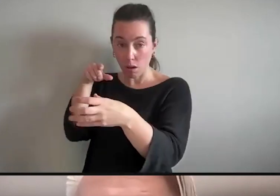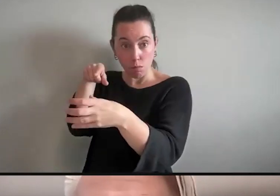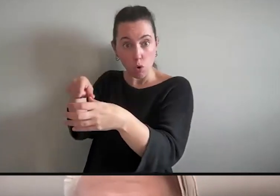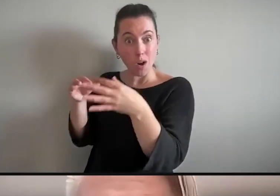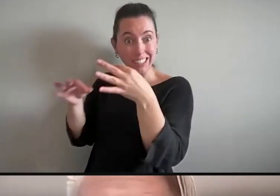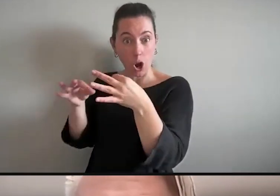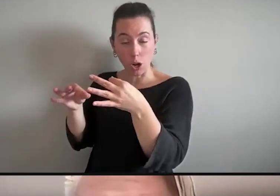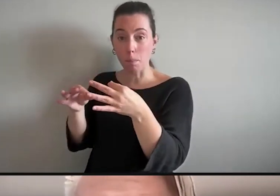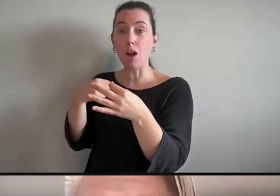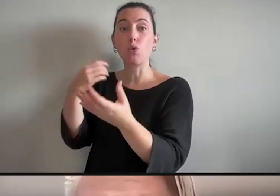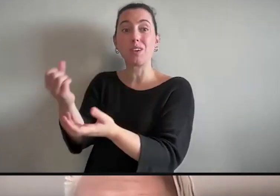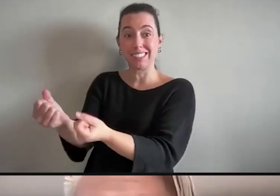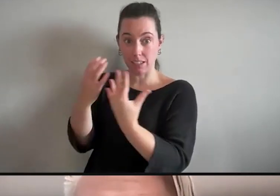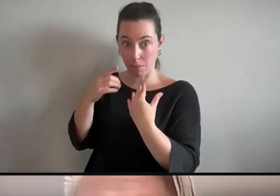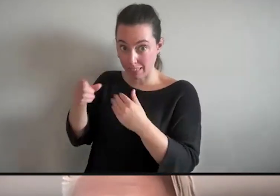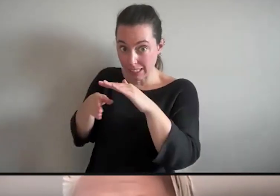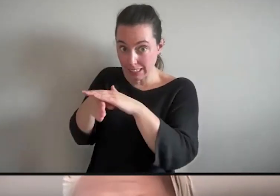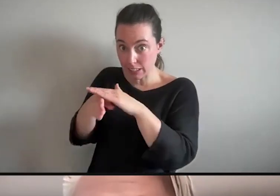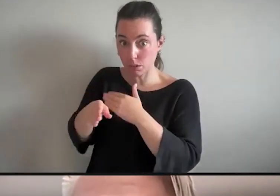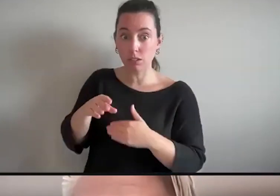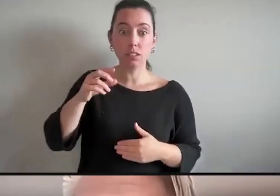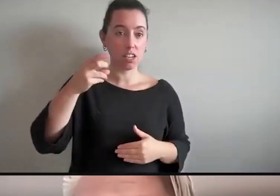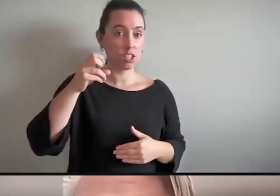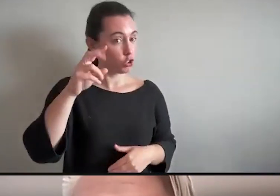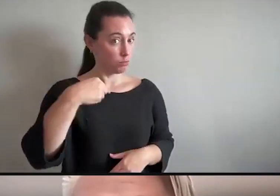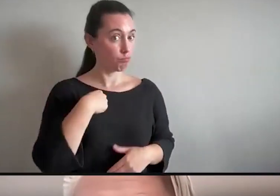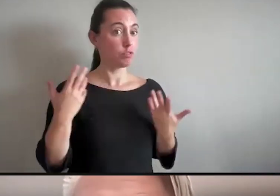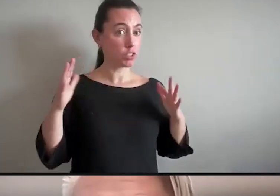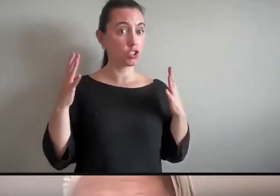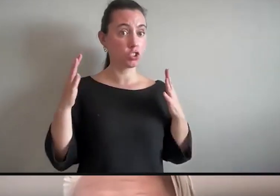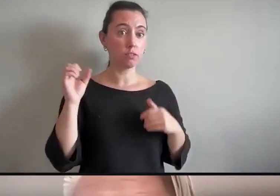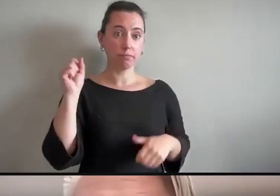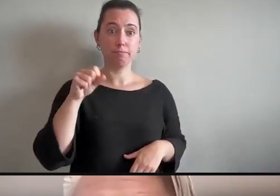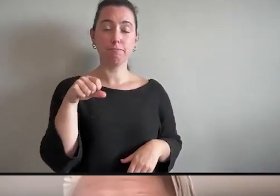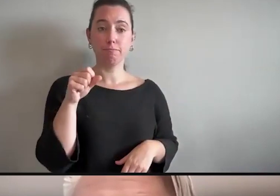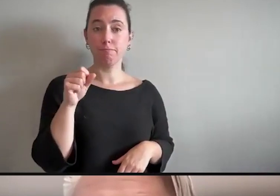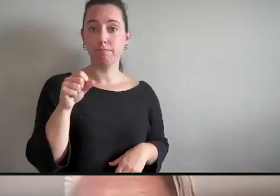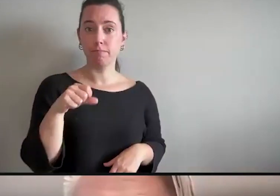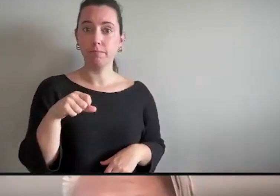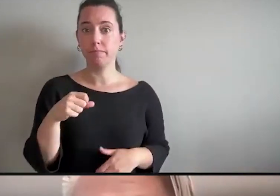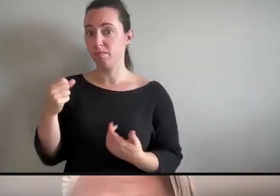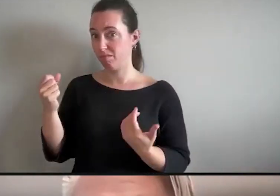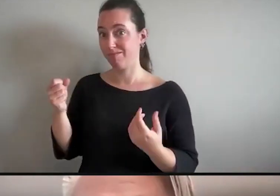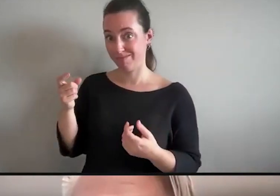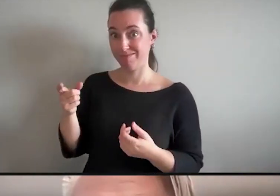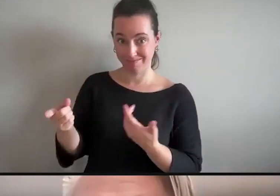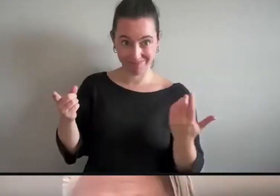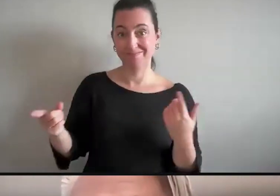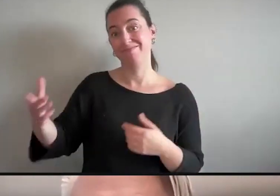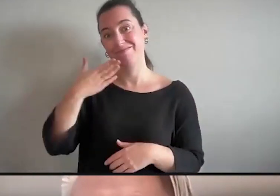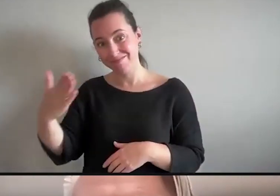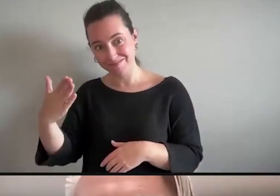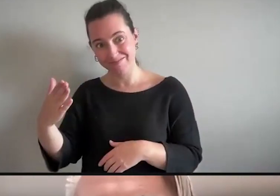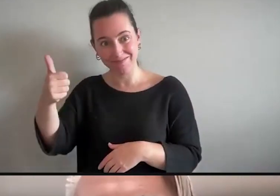back to you is accessible. We do, by the way. We do exactly that. You know? Thank you very